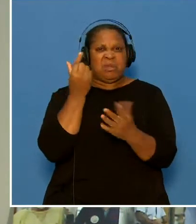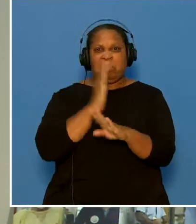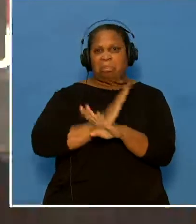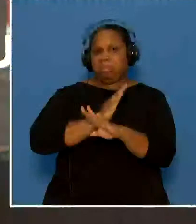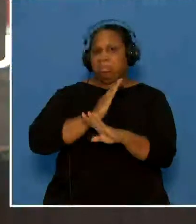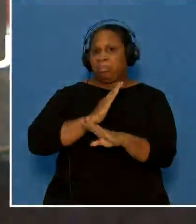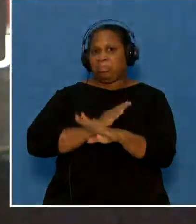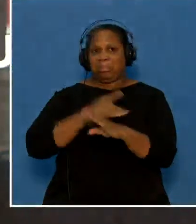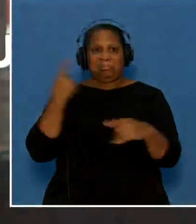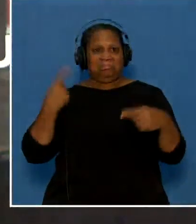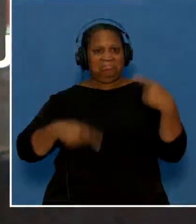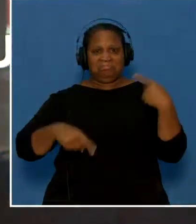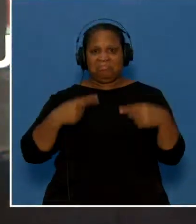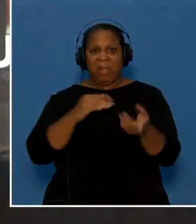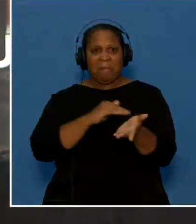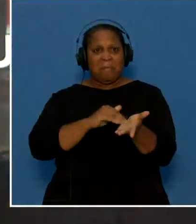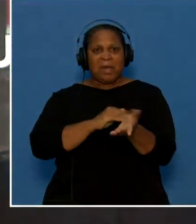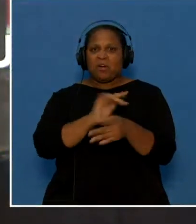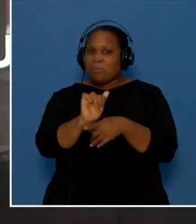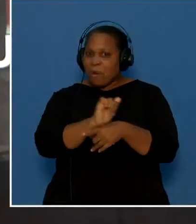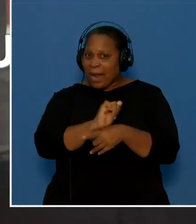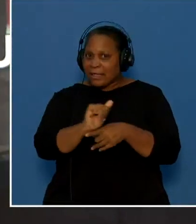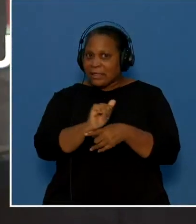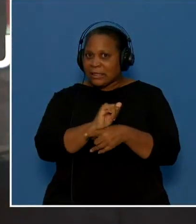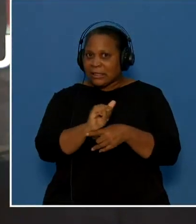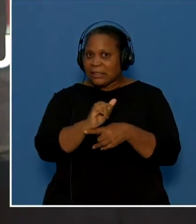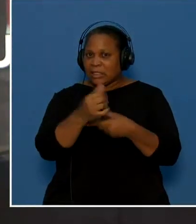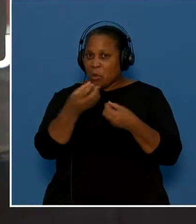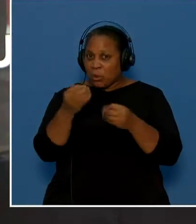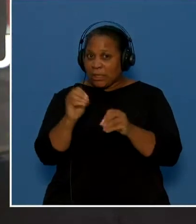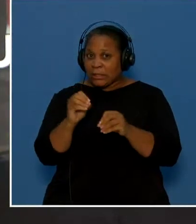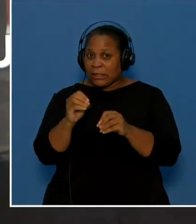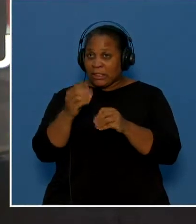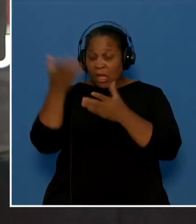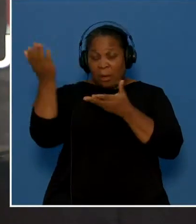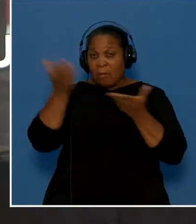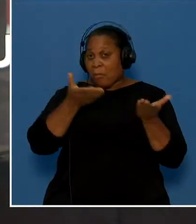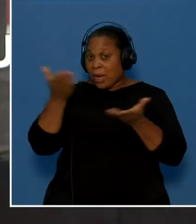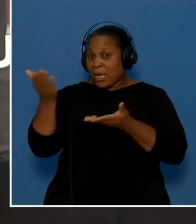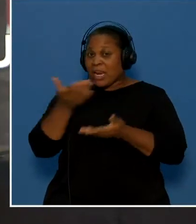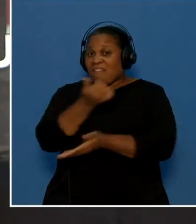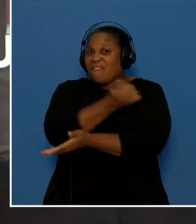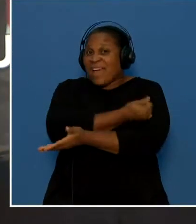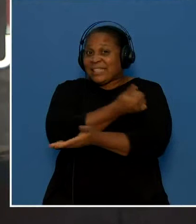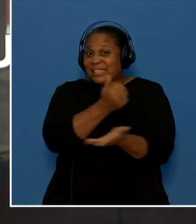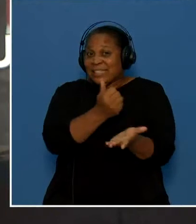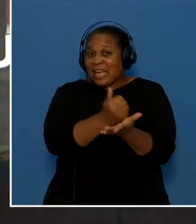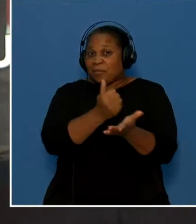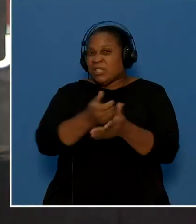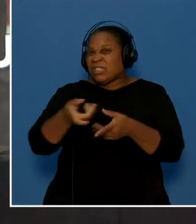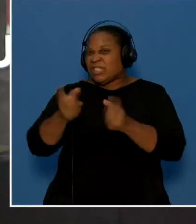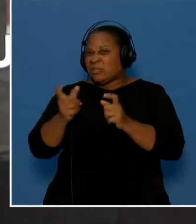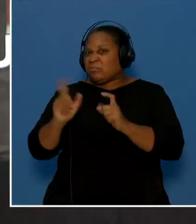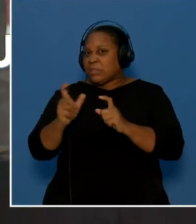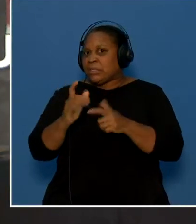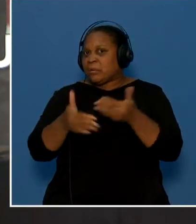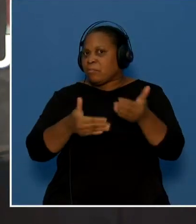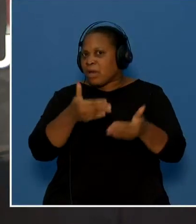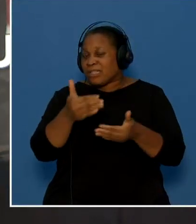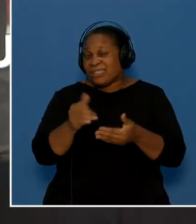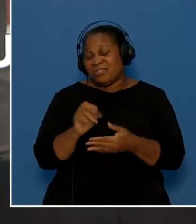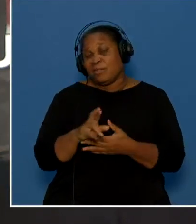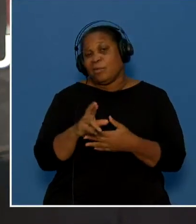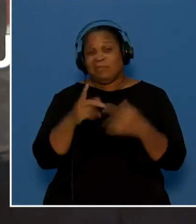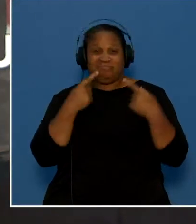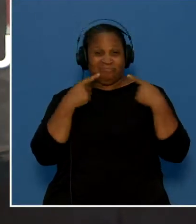private medical practices and organizations from bringing in vaccines to help speed up the process? Or does the